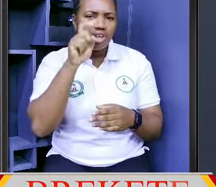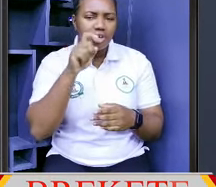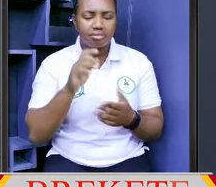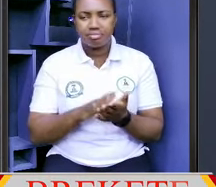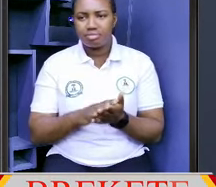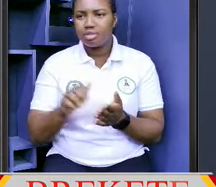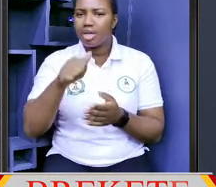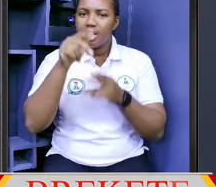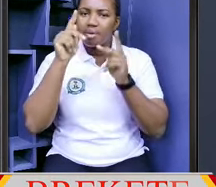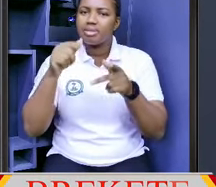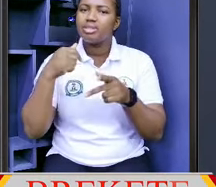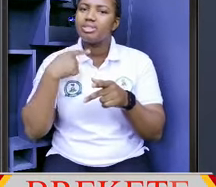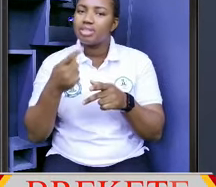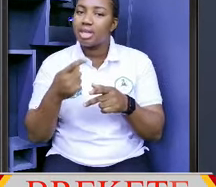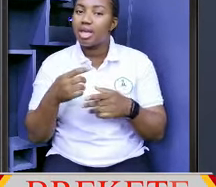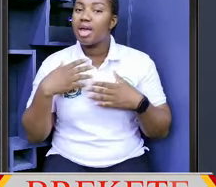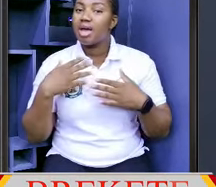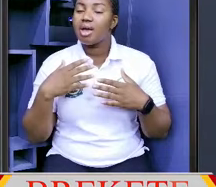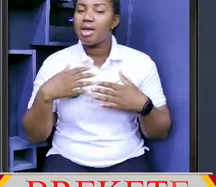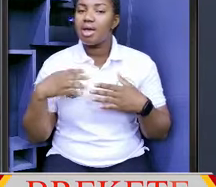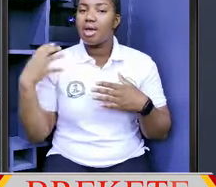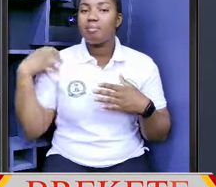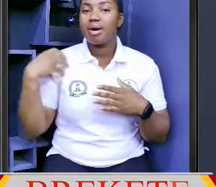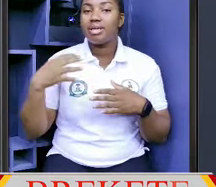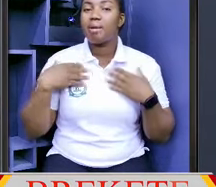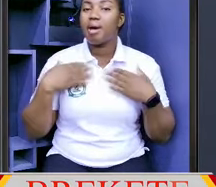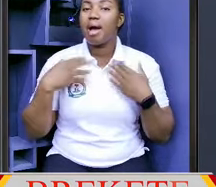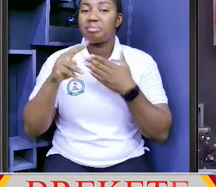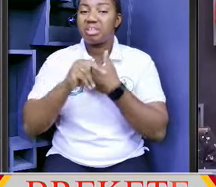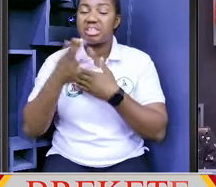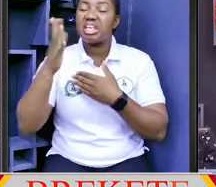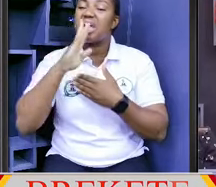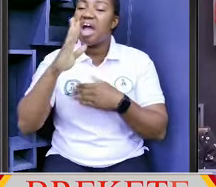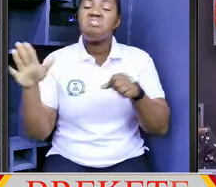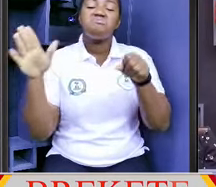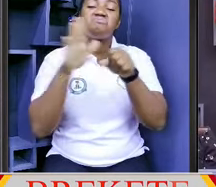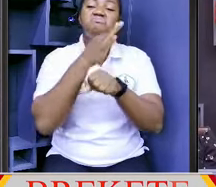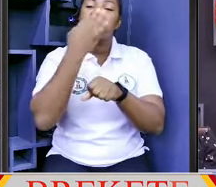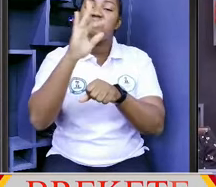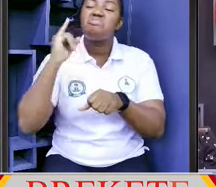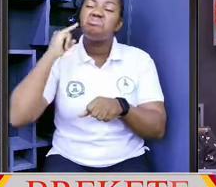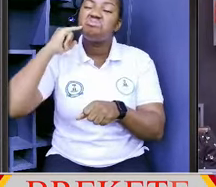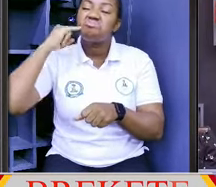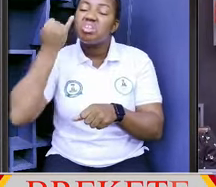Sakinat Benson, he said, Madam Happiness, they are only full of jealousy of you.